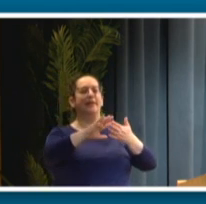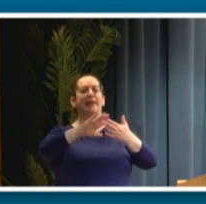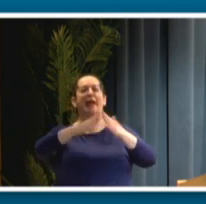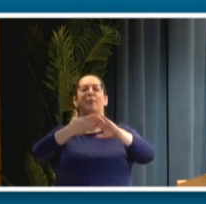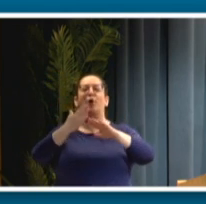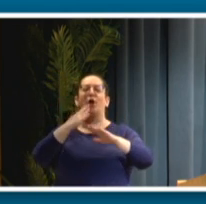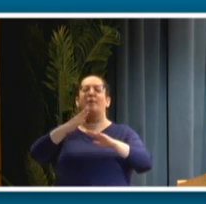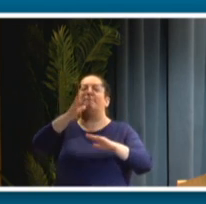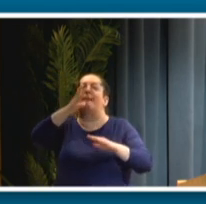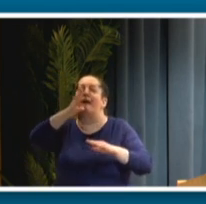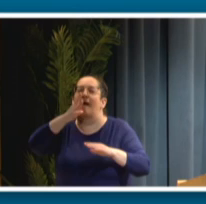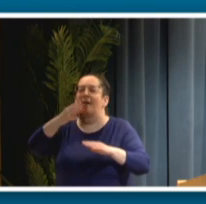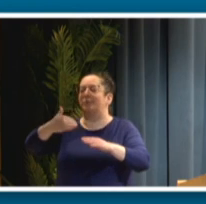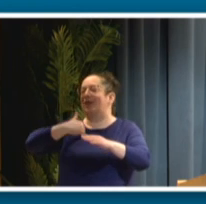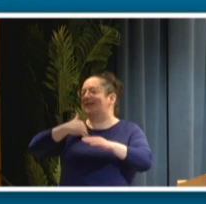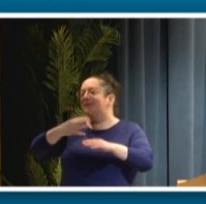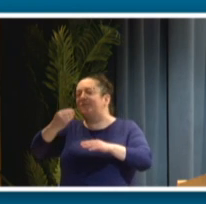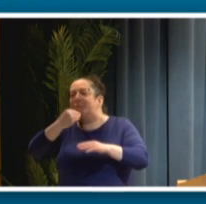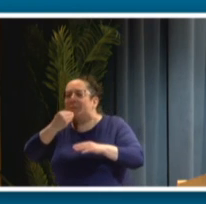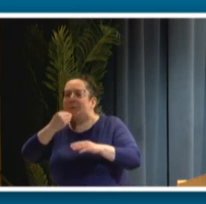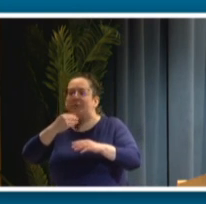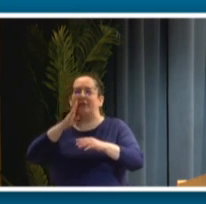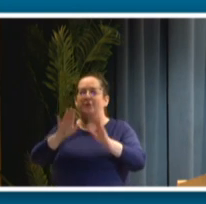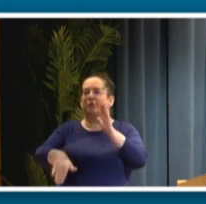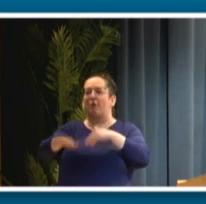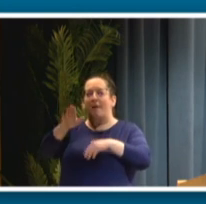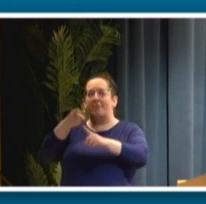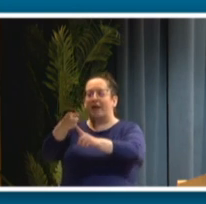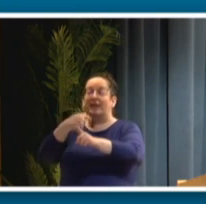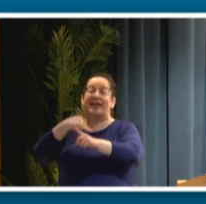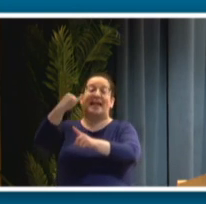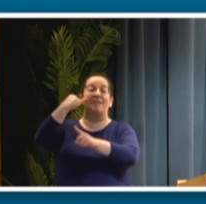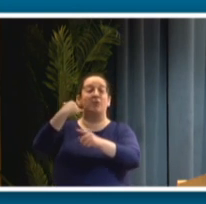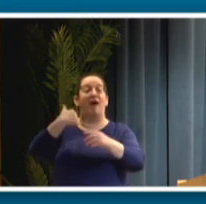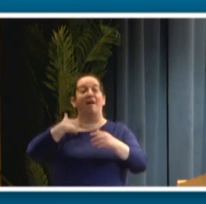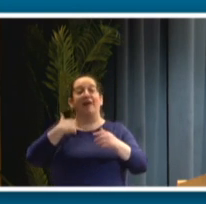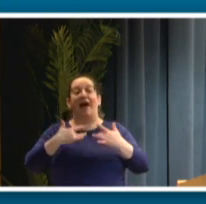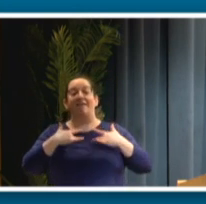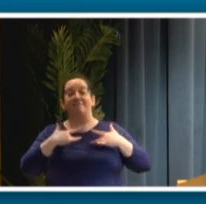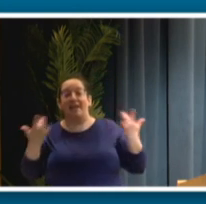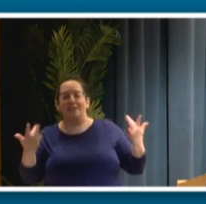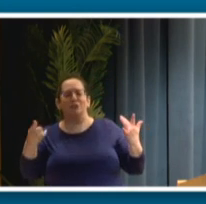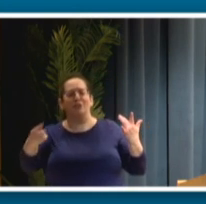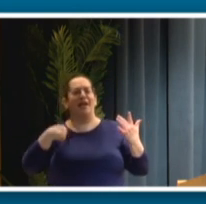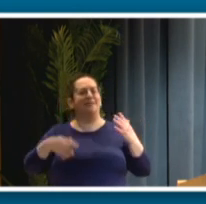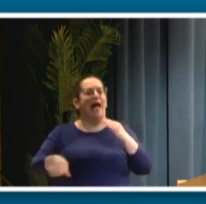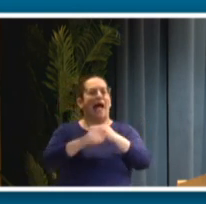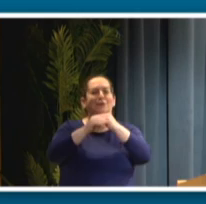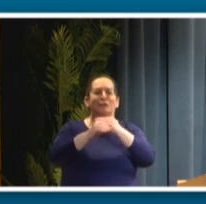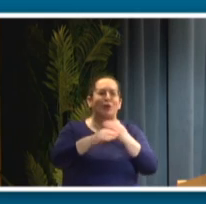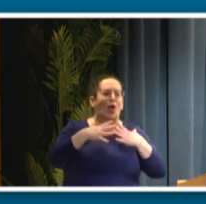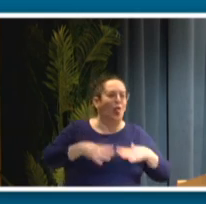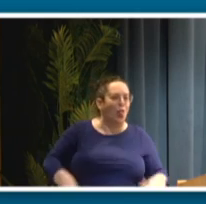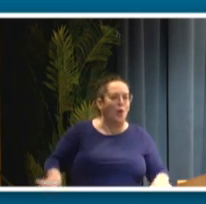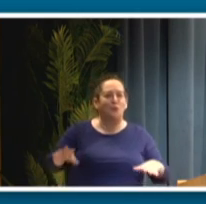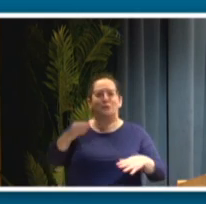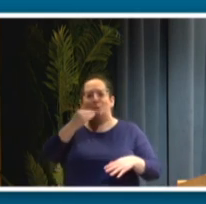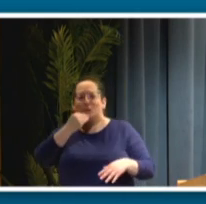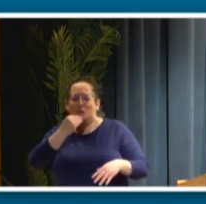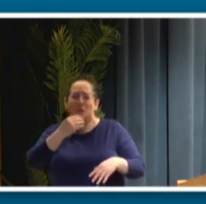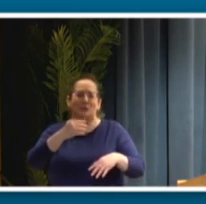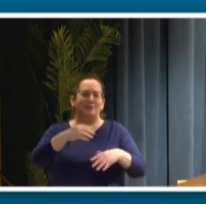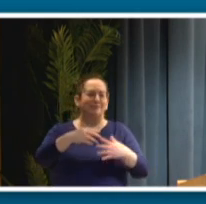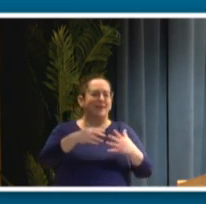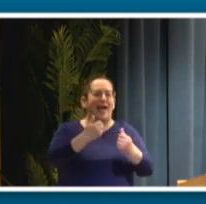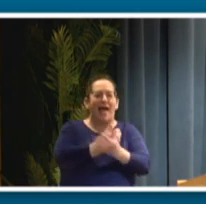can just go over there, she's going to have some food for you. Mm-hmm. If you got to go to an event and you ain't got no clothes, she got some extra clothes for you. She got, right, like, this person that, like